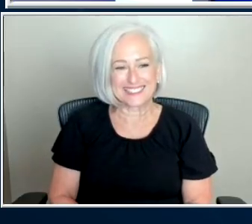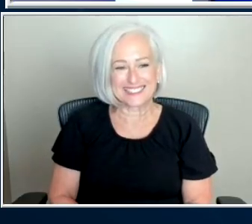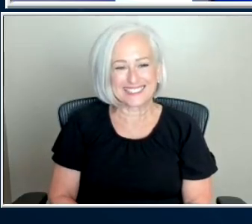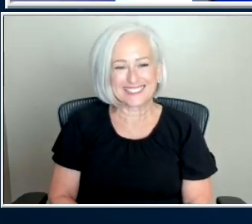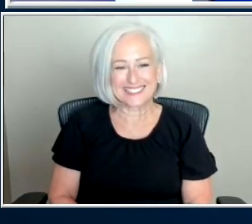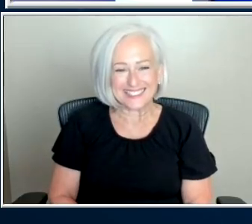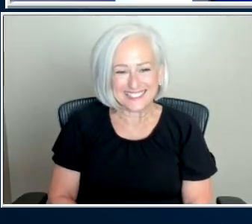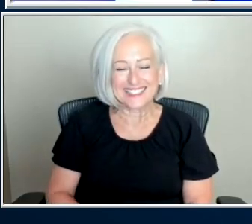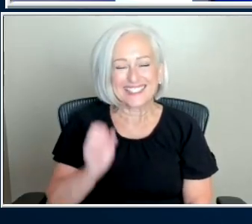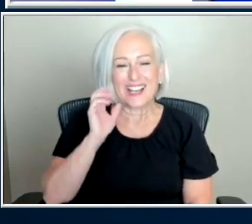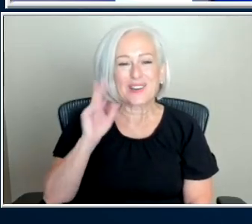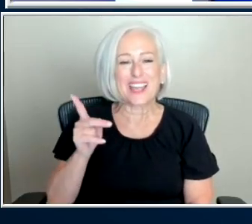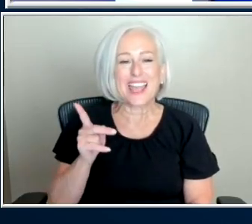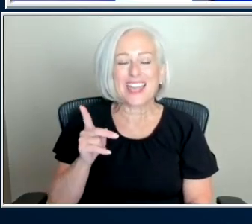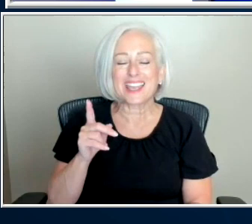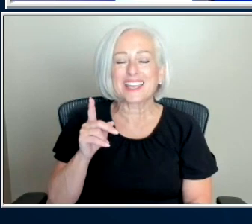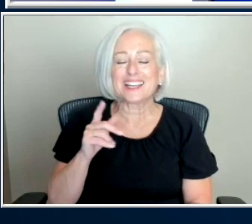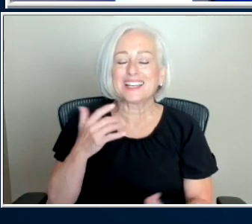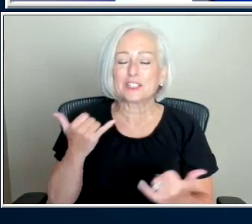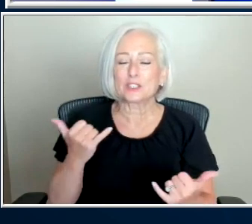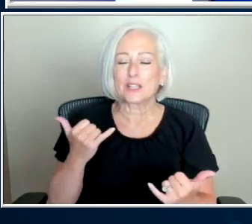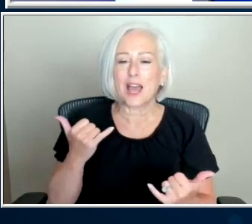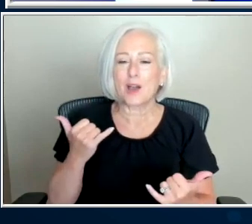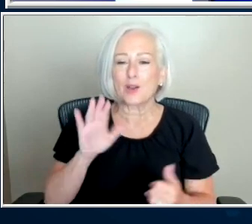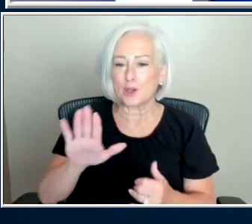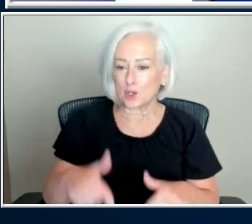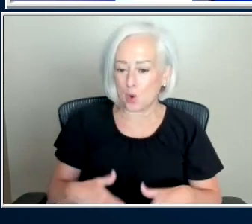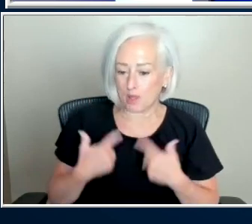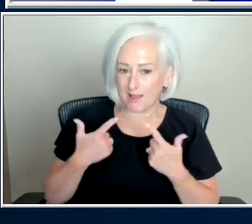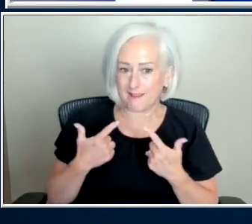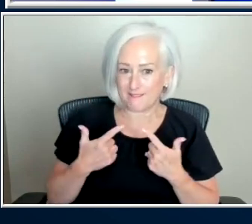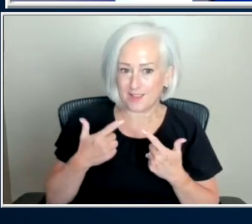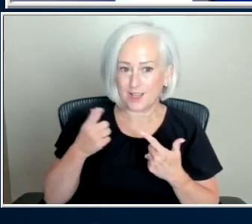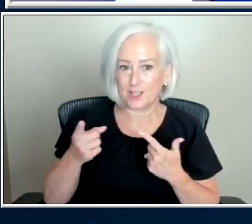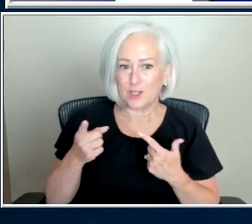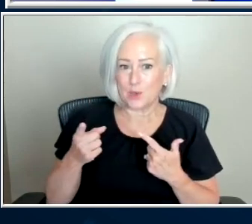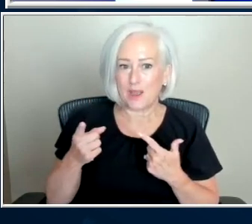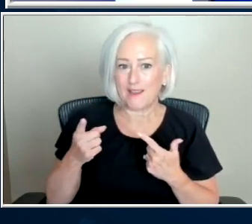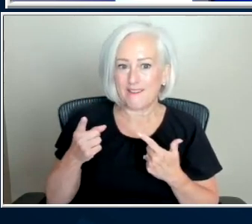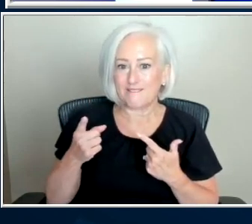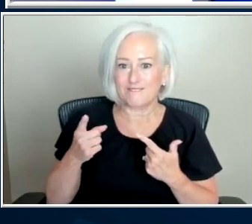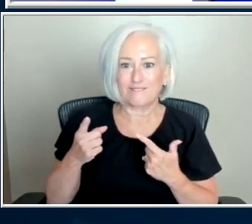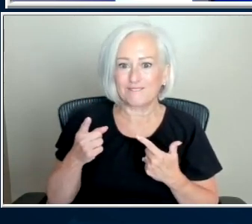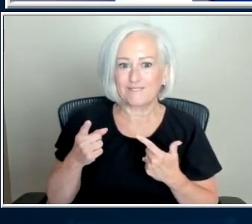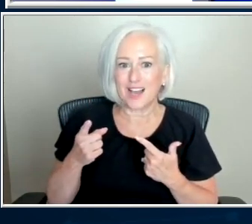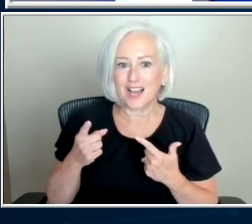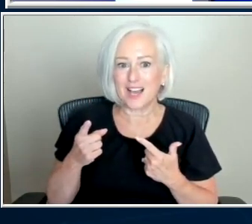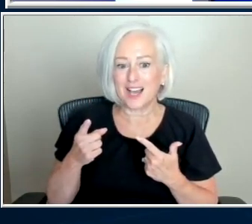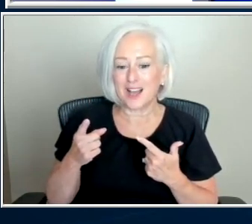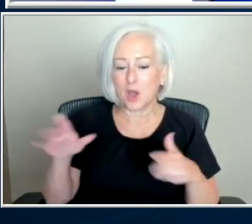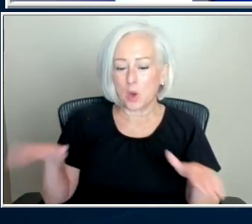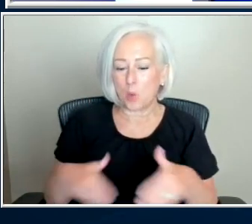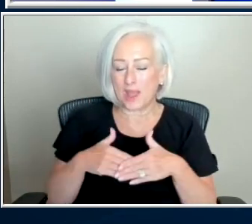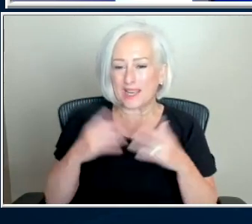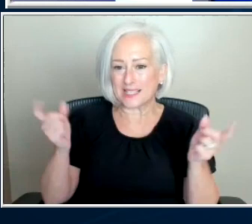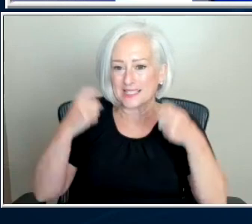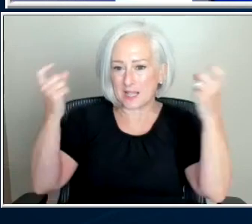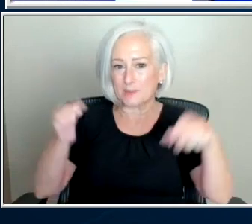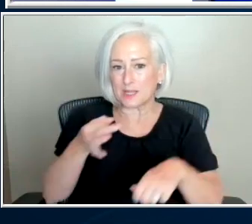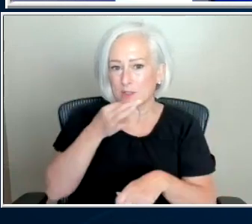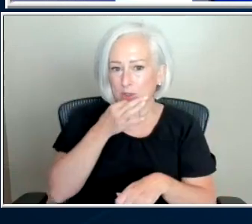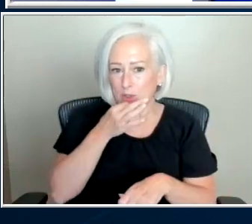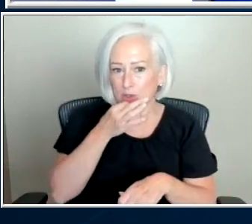Okay, speaking of your life, you have this big upcoming wedding celebration, but before we get to the wedding, you have to do the bachelorette